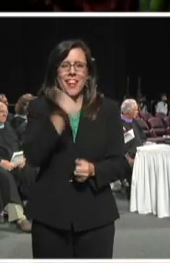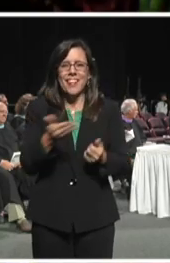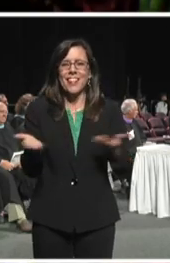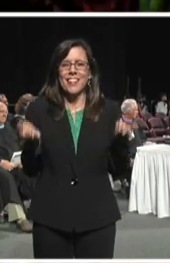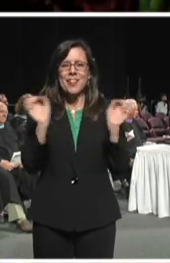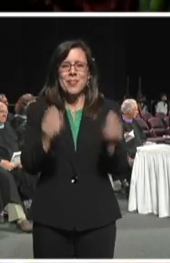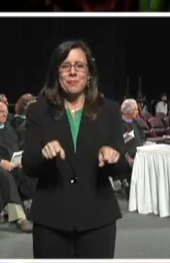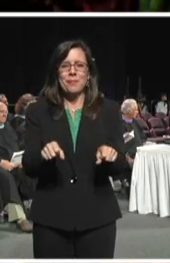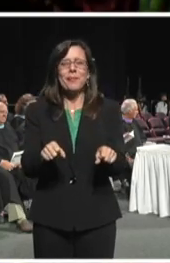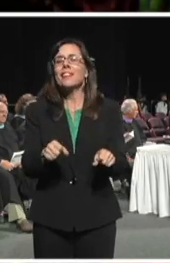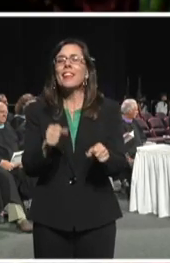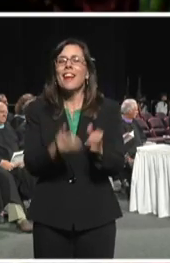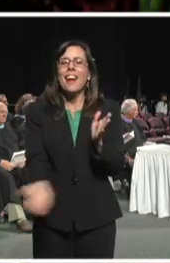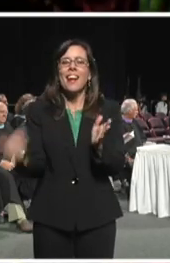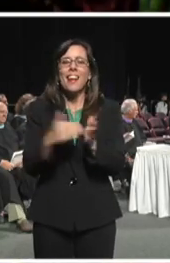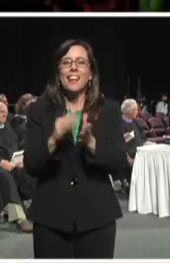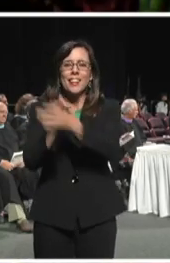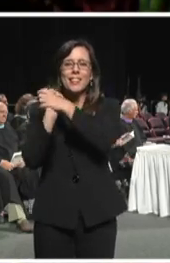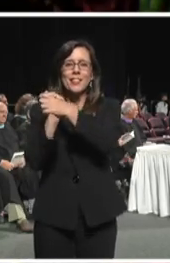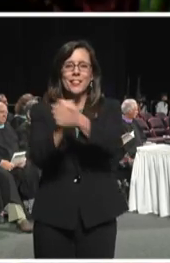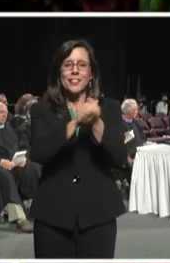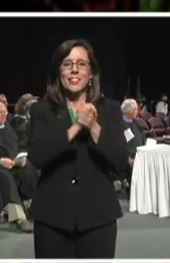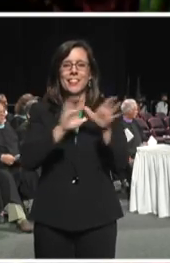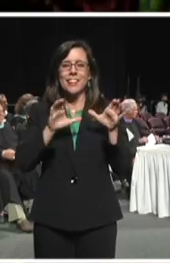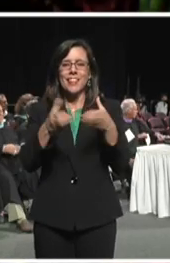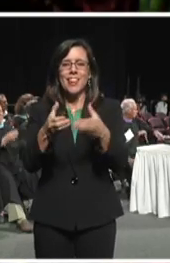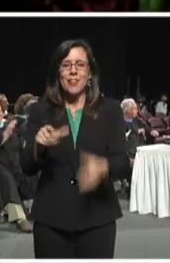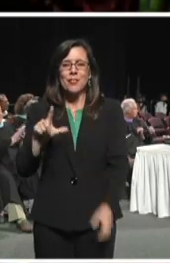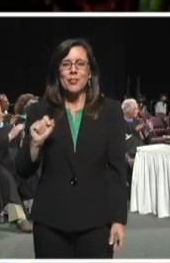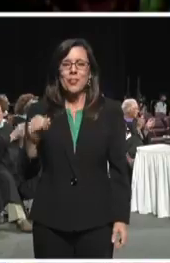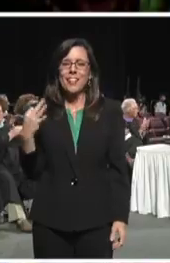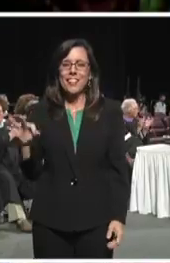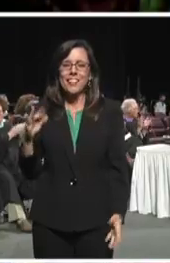again, congratulations, class of 2019. Thank you.